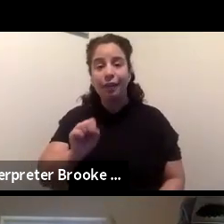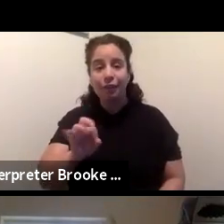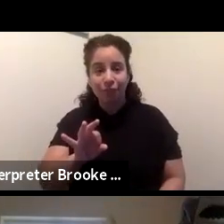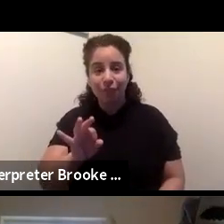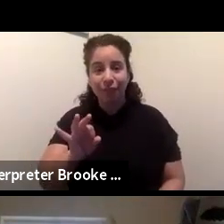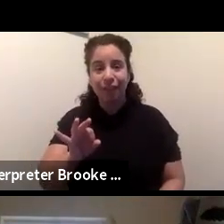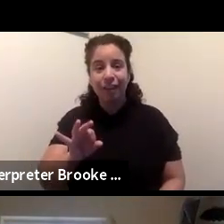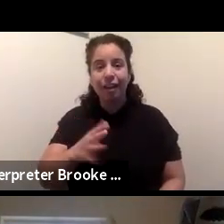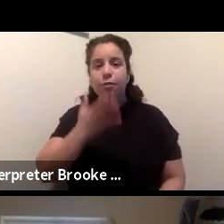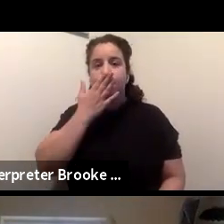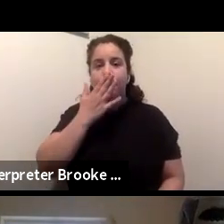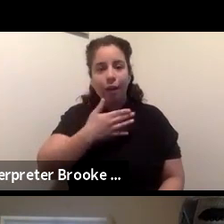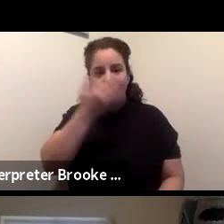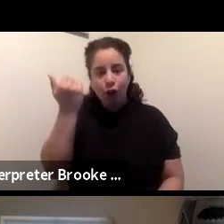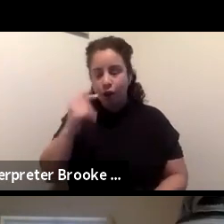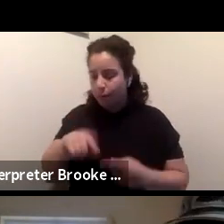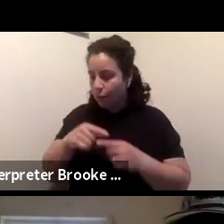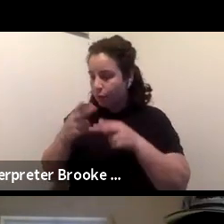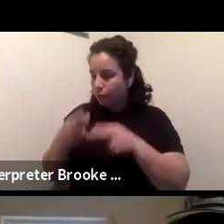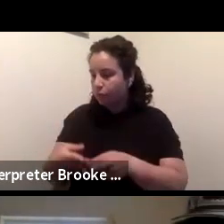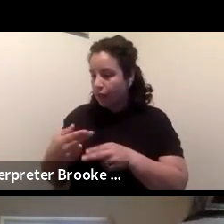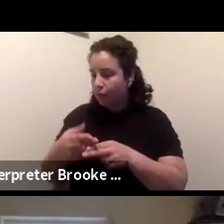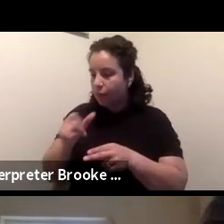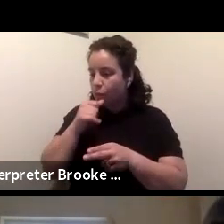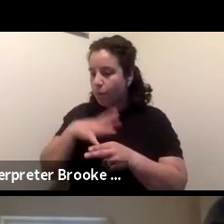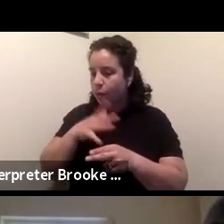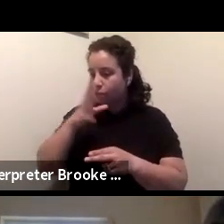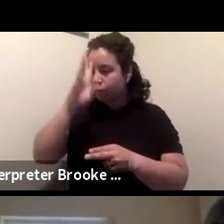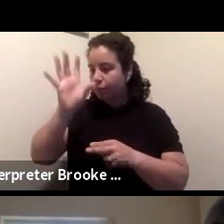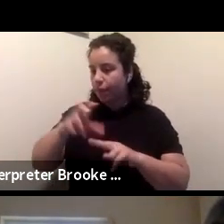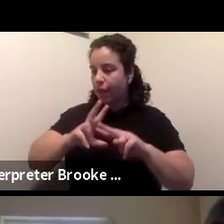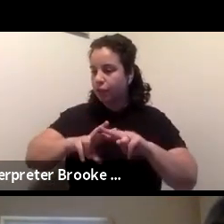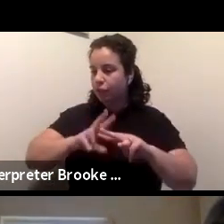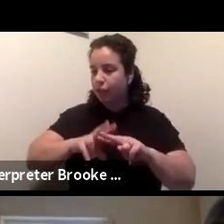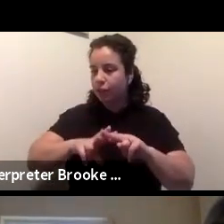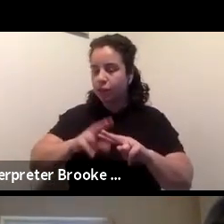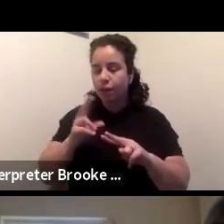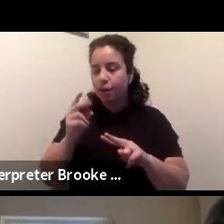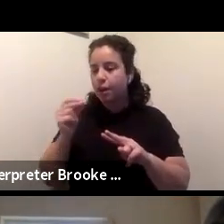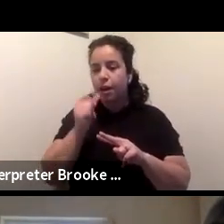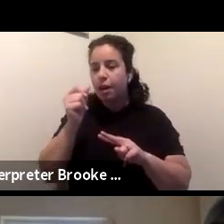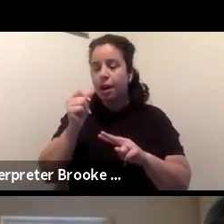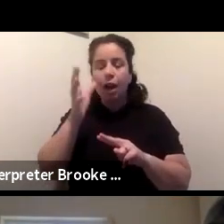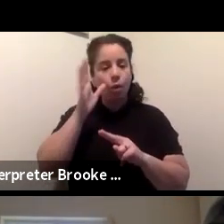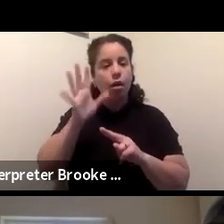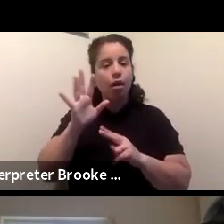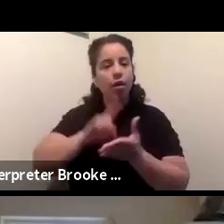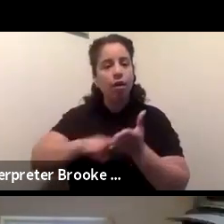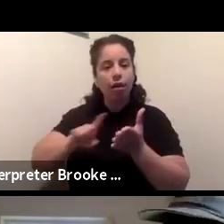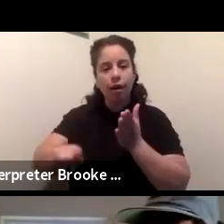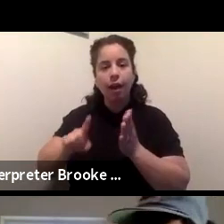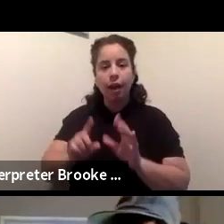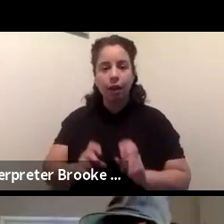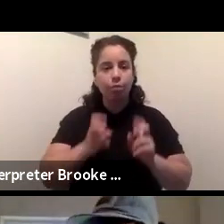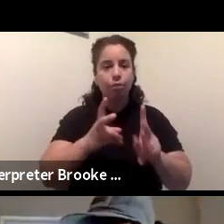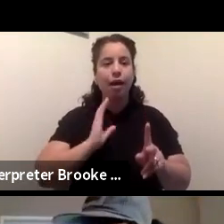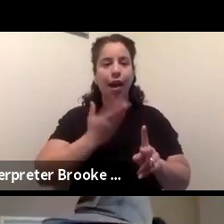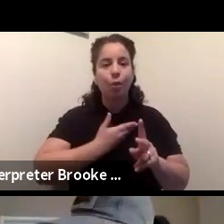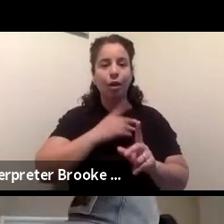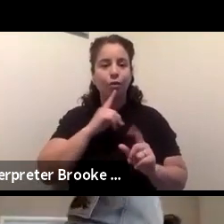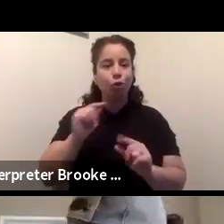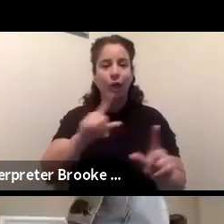I'm forgetting the name of the woman who created that hashtag. That's bad respect. So I'm going to try and find that and put that in the Twitter. But